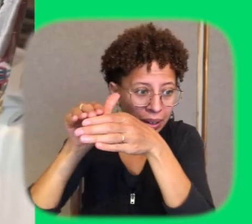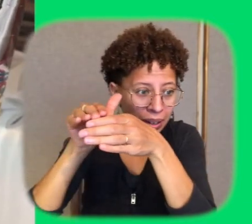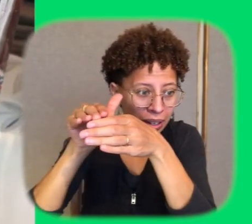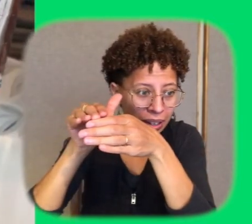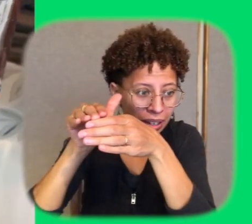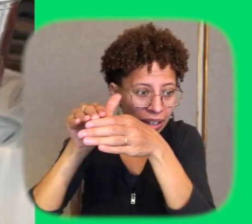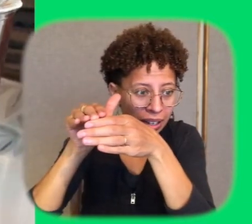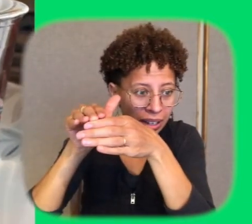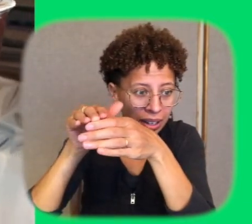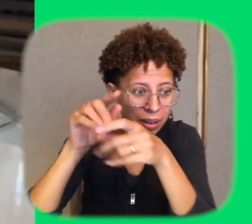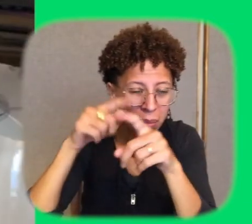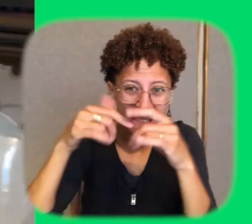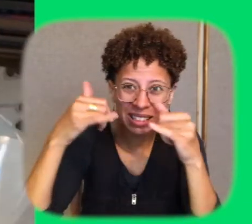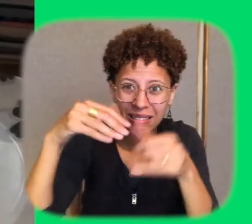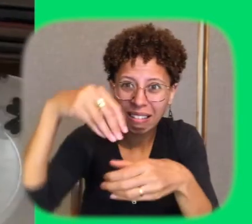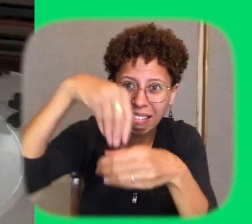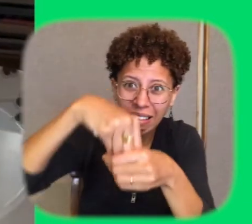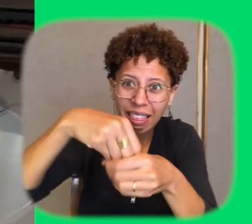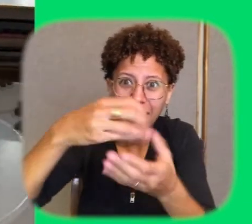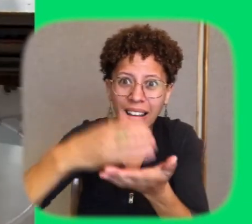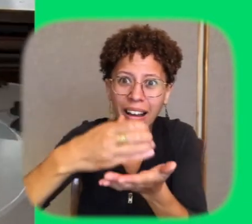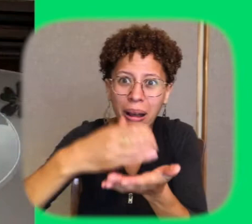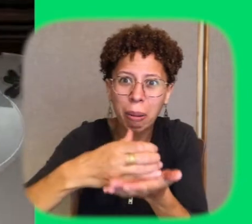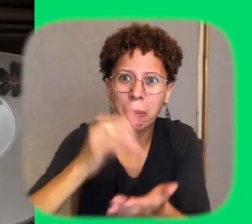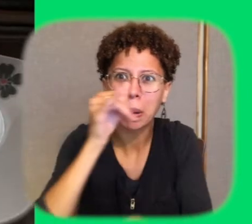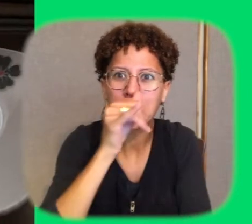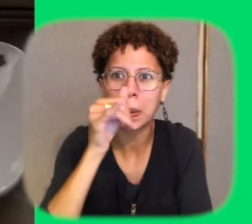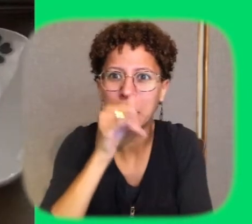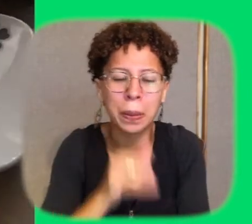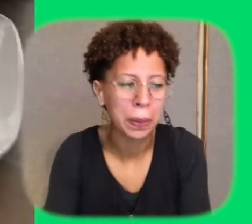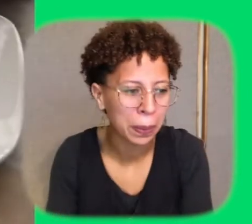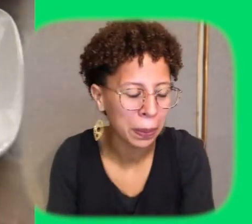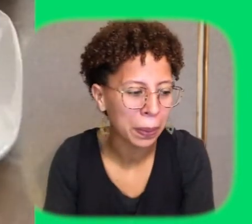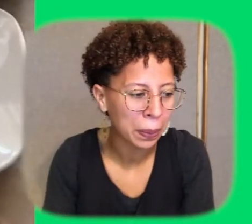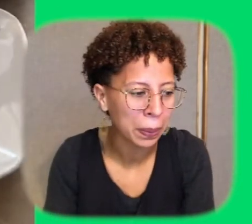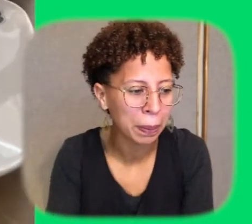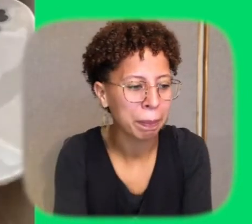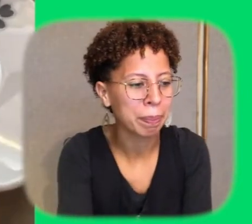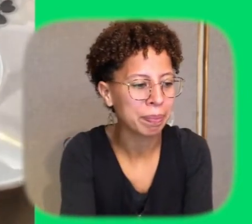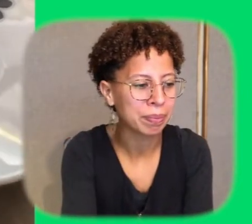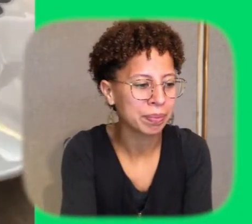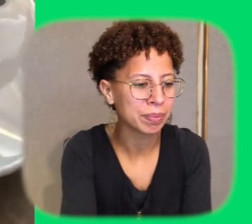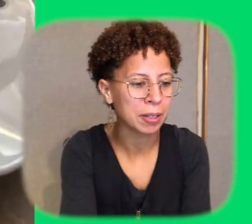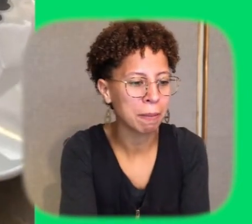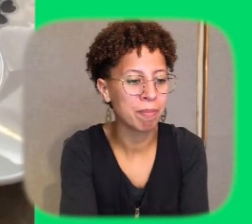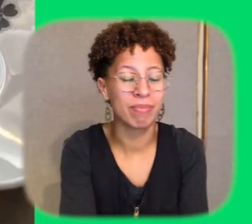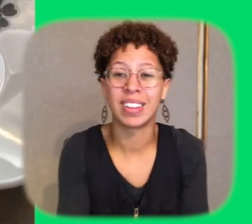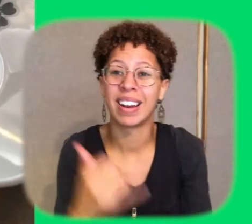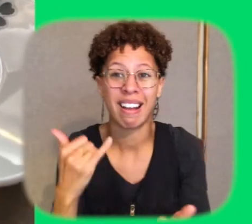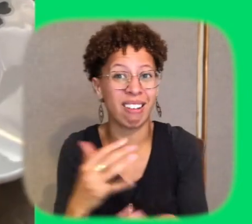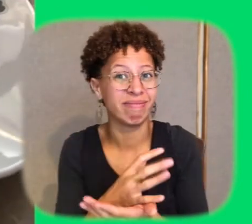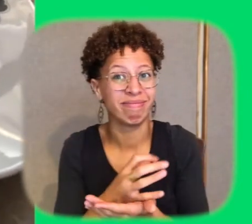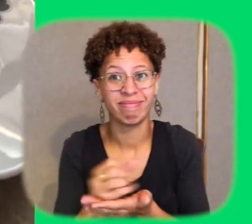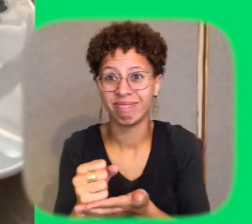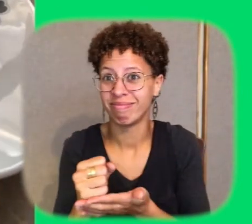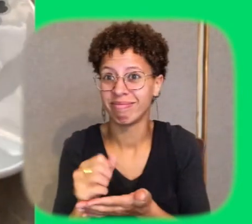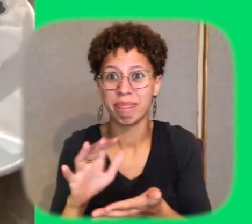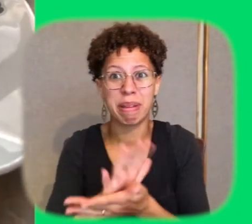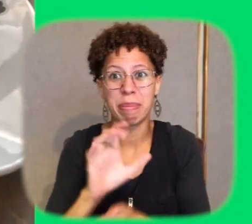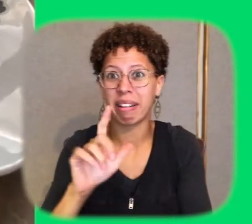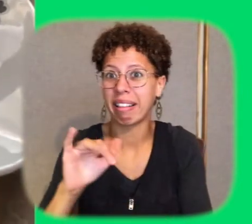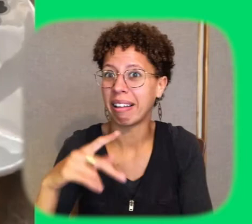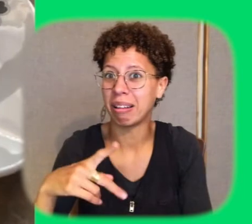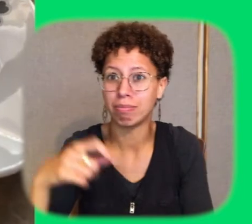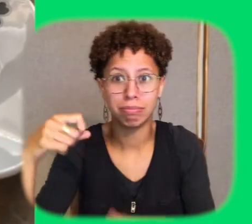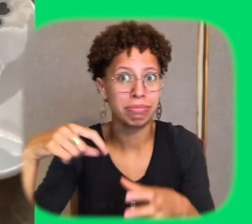cup. Okay. So we have run out of paper clips. We have fit all of our paper clips in here, but